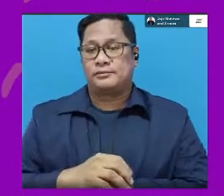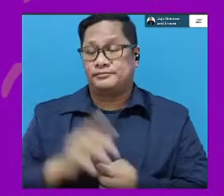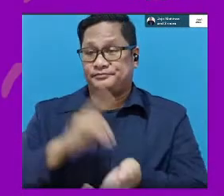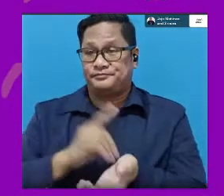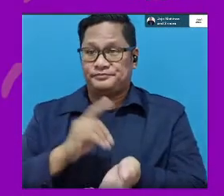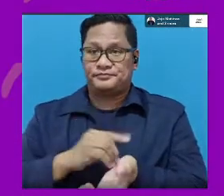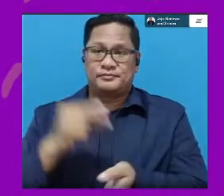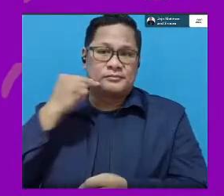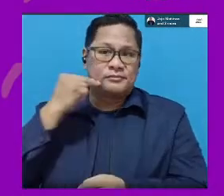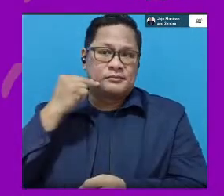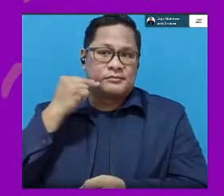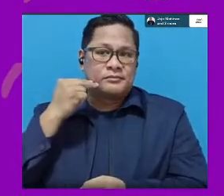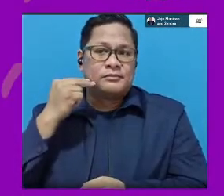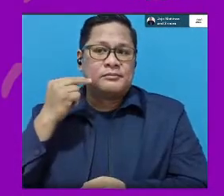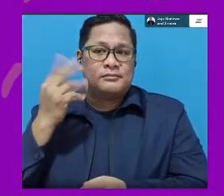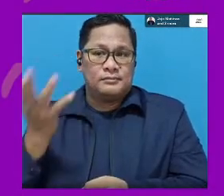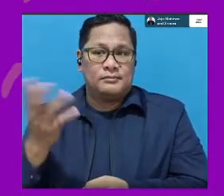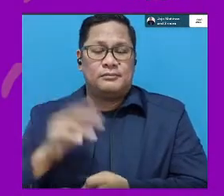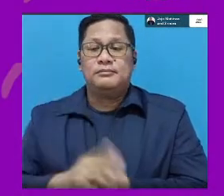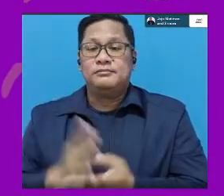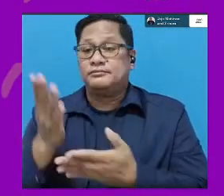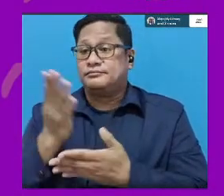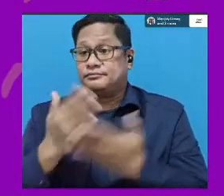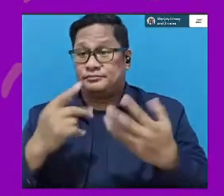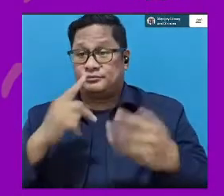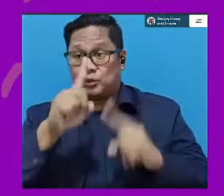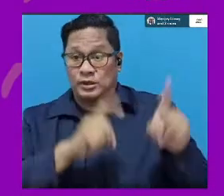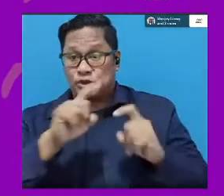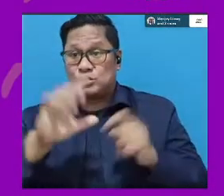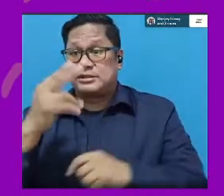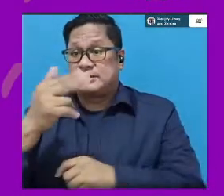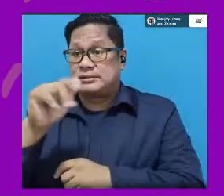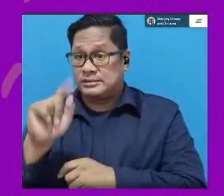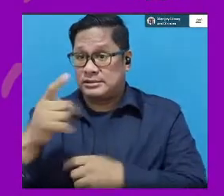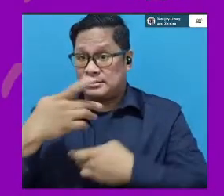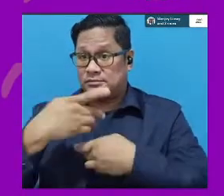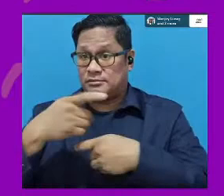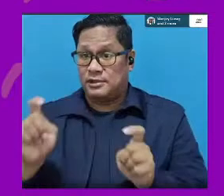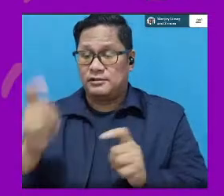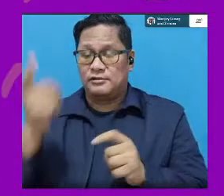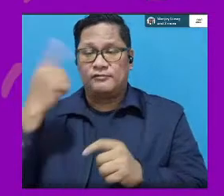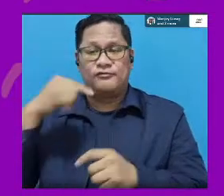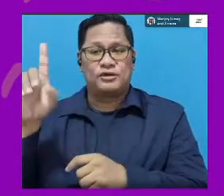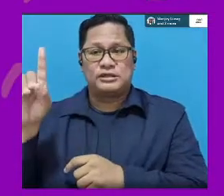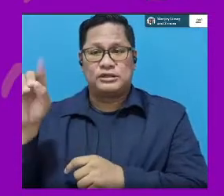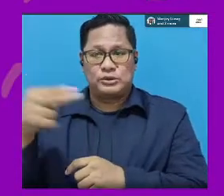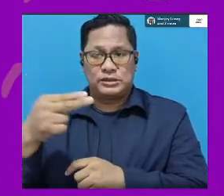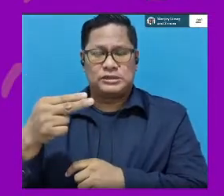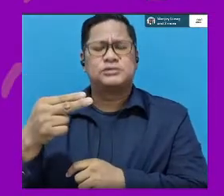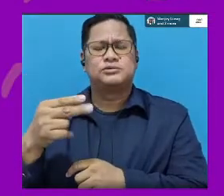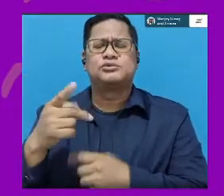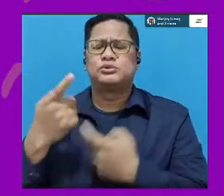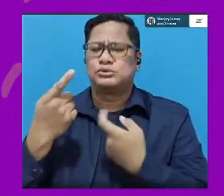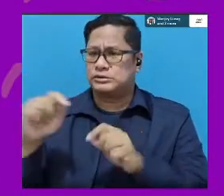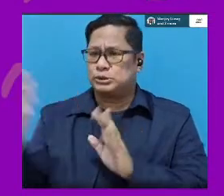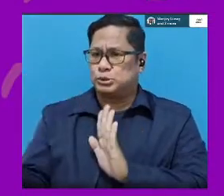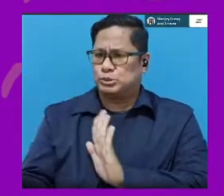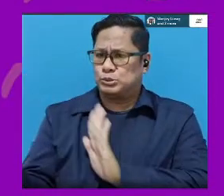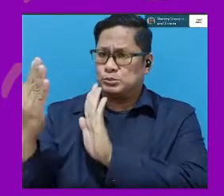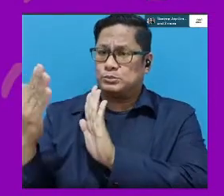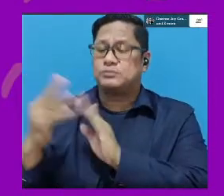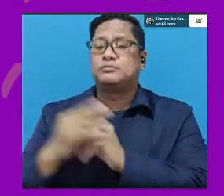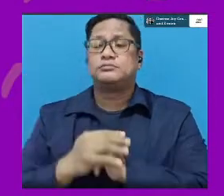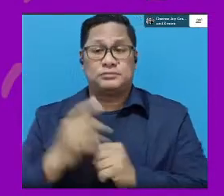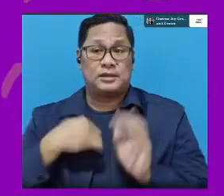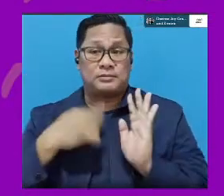Norilyn, there were some questions in the chat box for the DOH for you to try to address. I'm just going to read